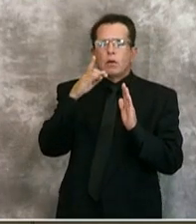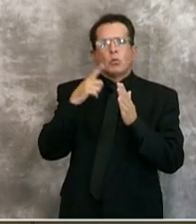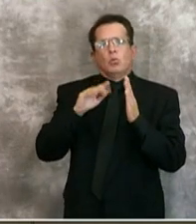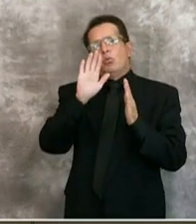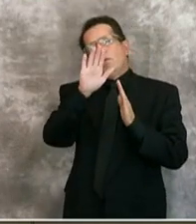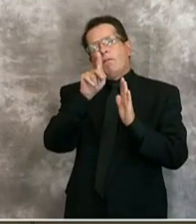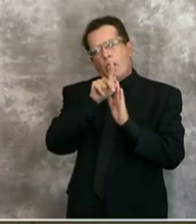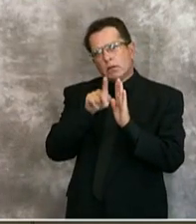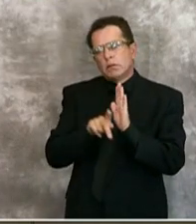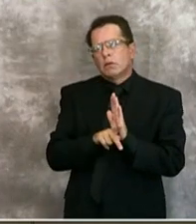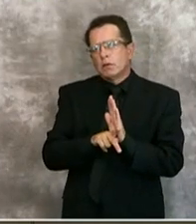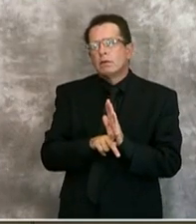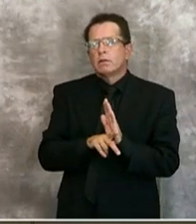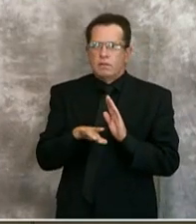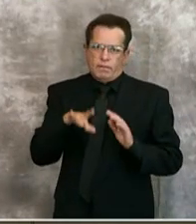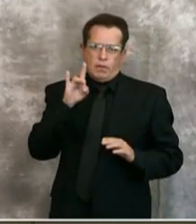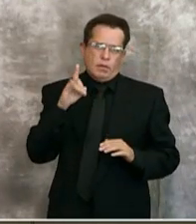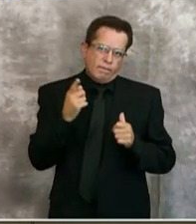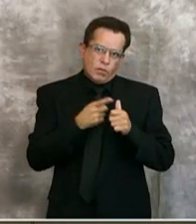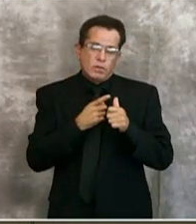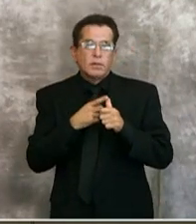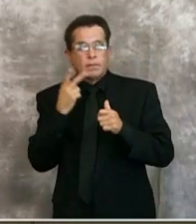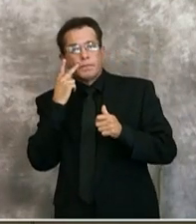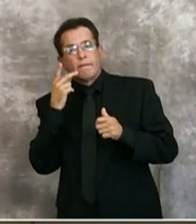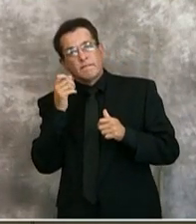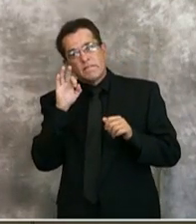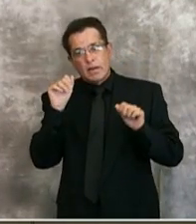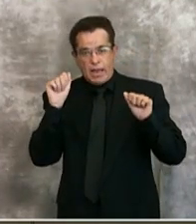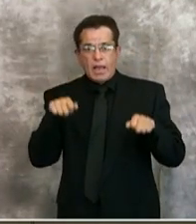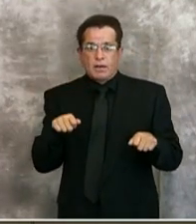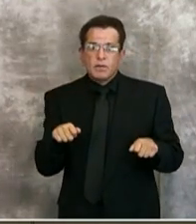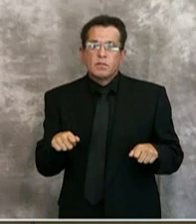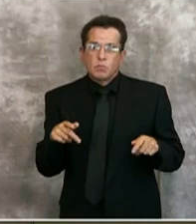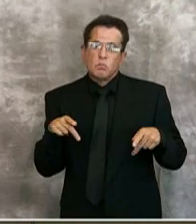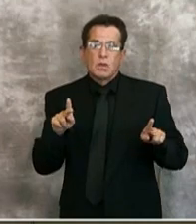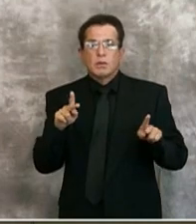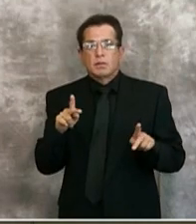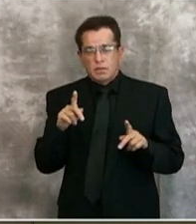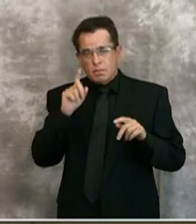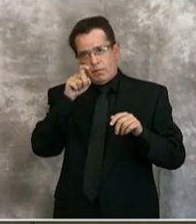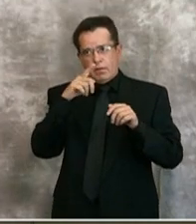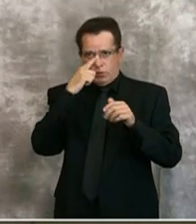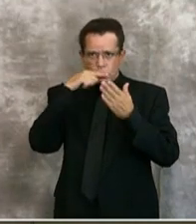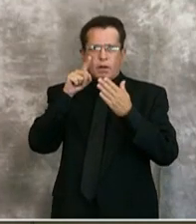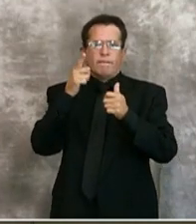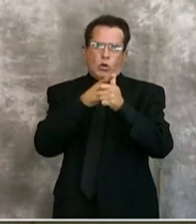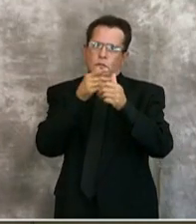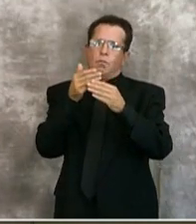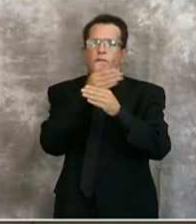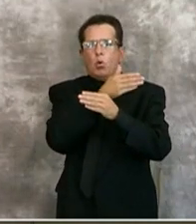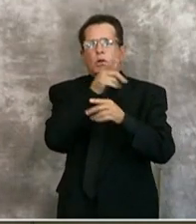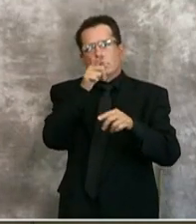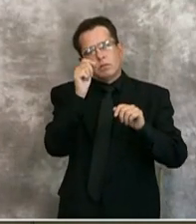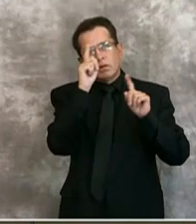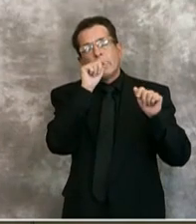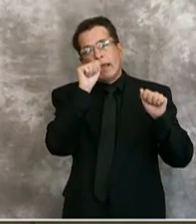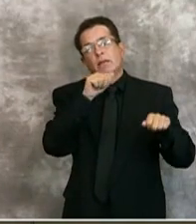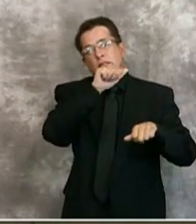policies or capabilities to do that is before they can just set up outside.